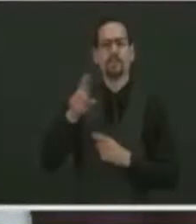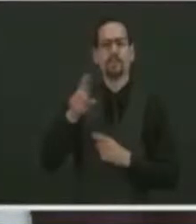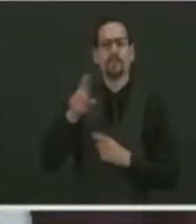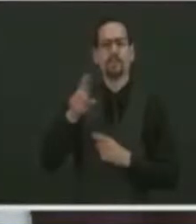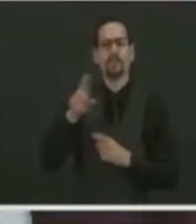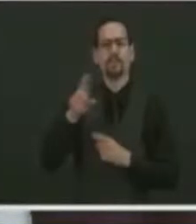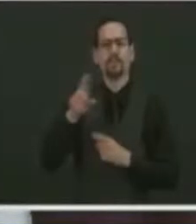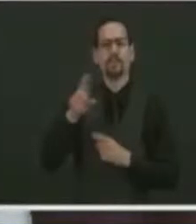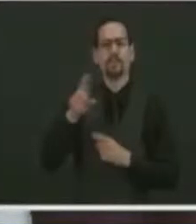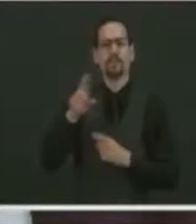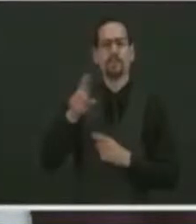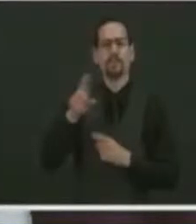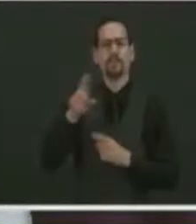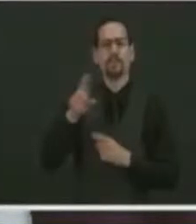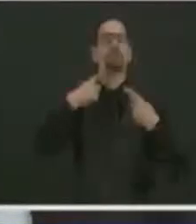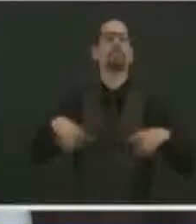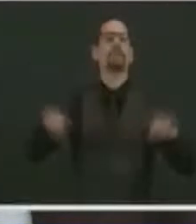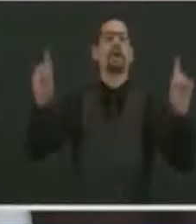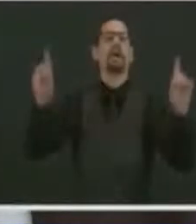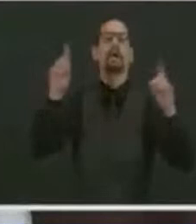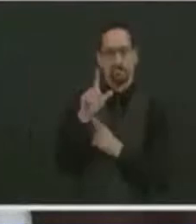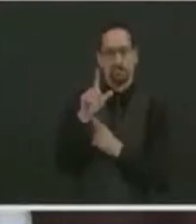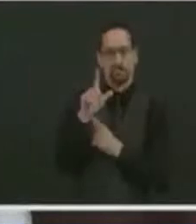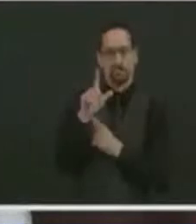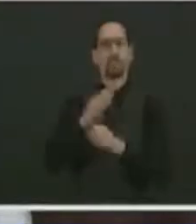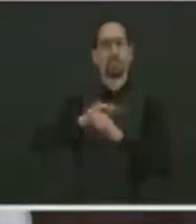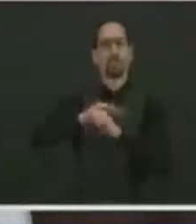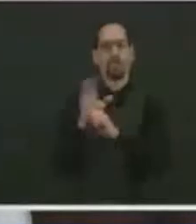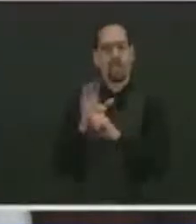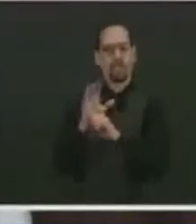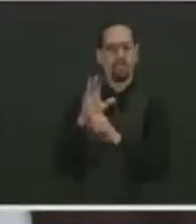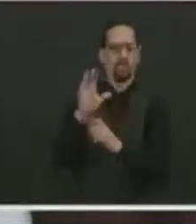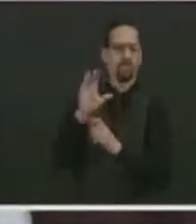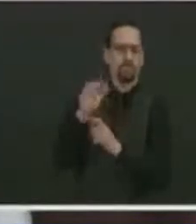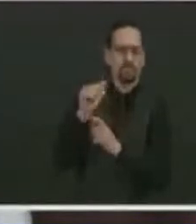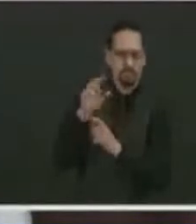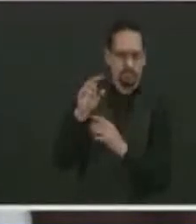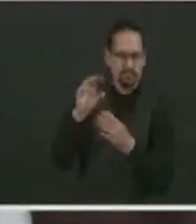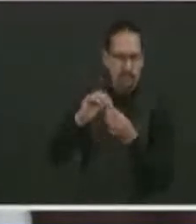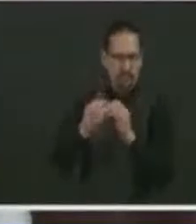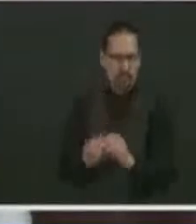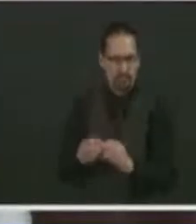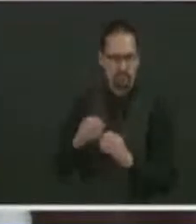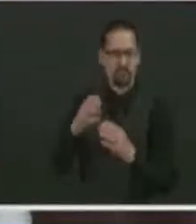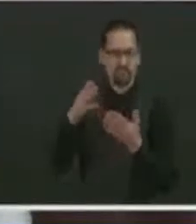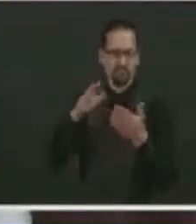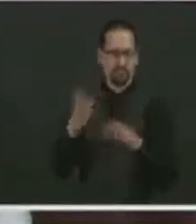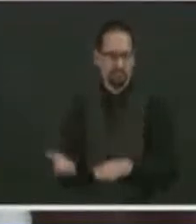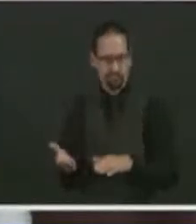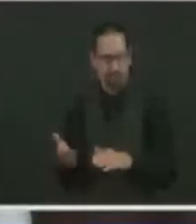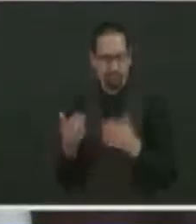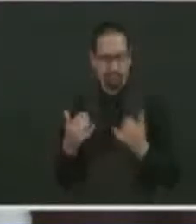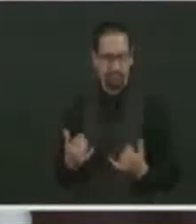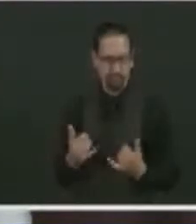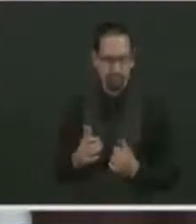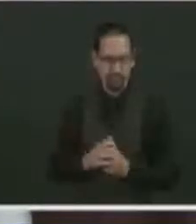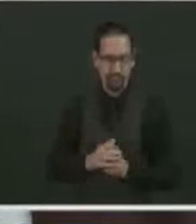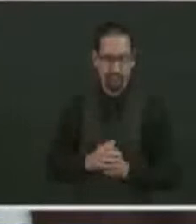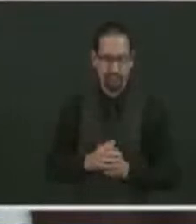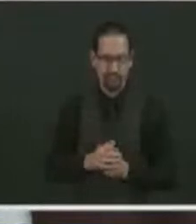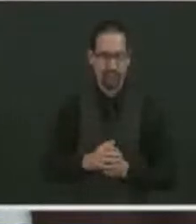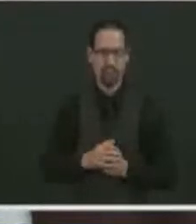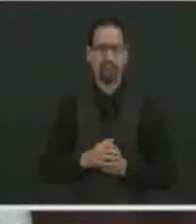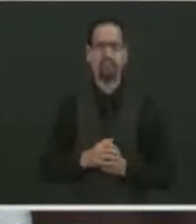21 COVID-19 associated fatalities to report today, unfortunately. One person was in